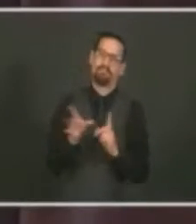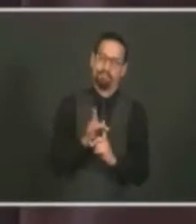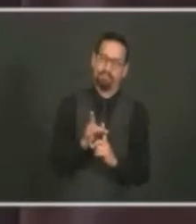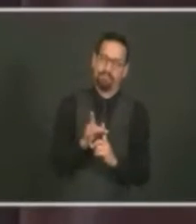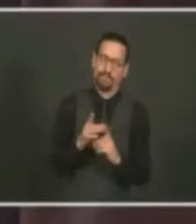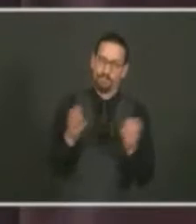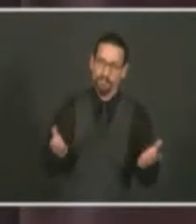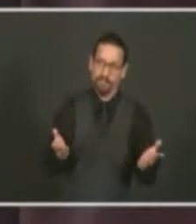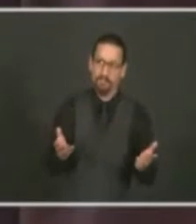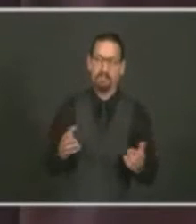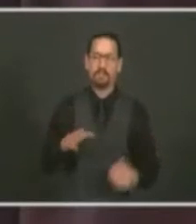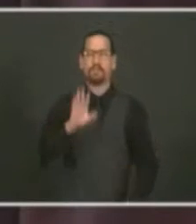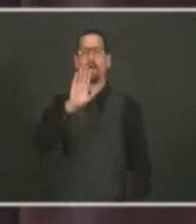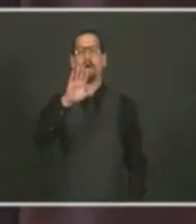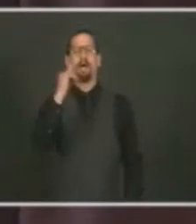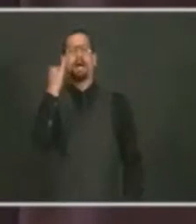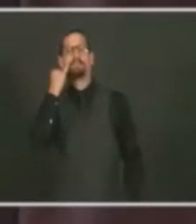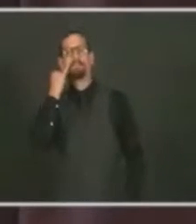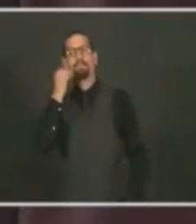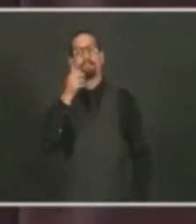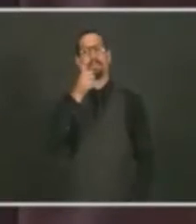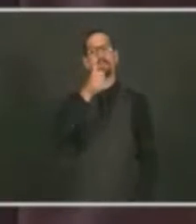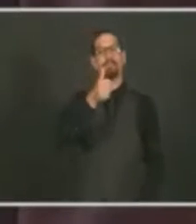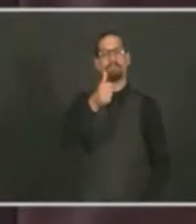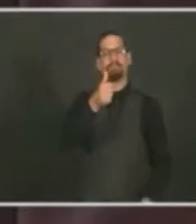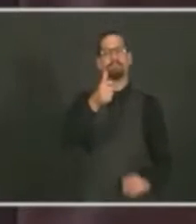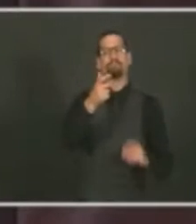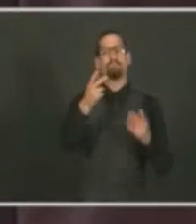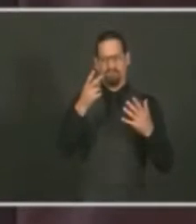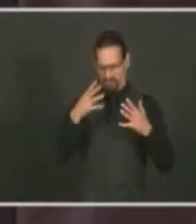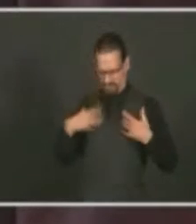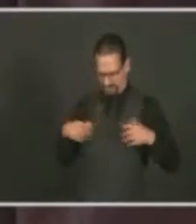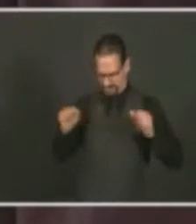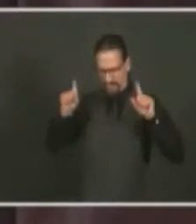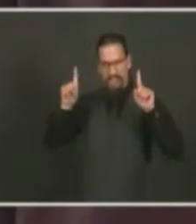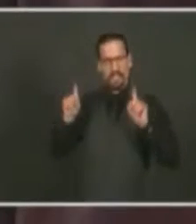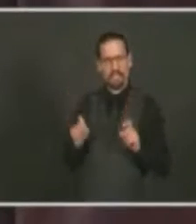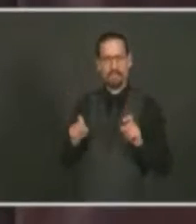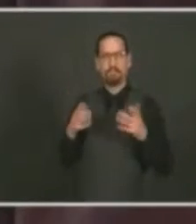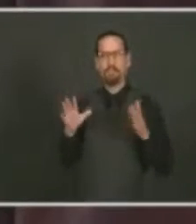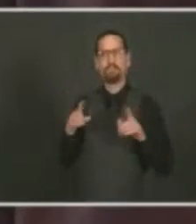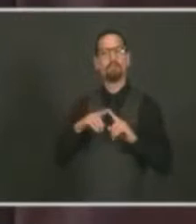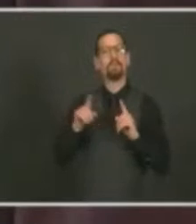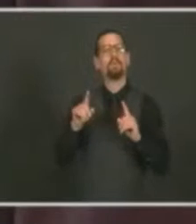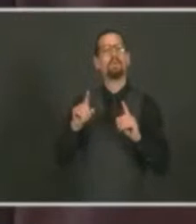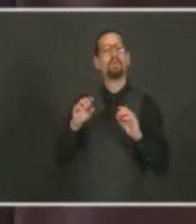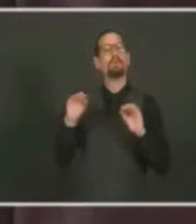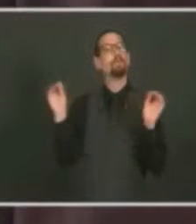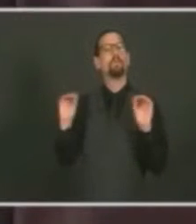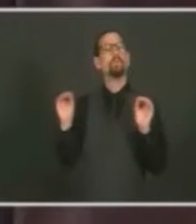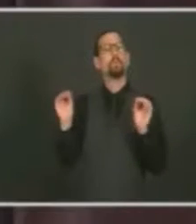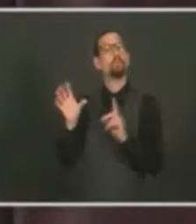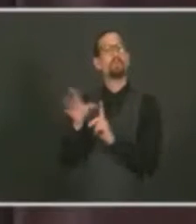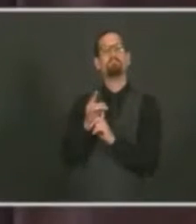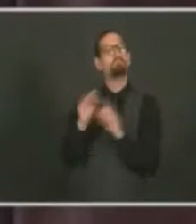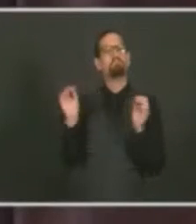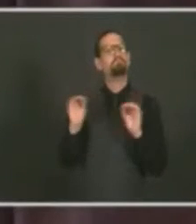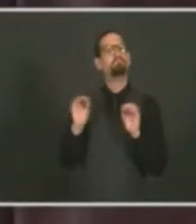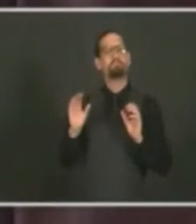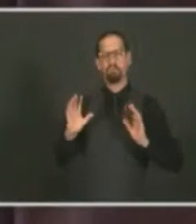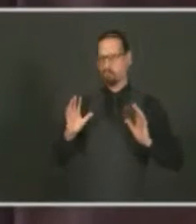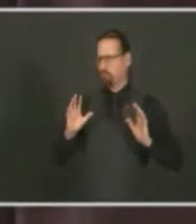But if you've been tested and it's negative, you're not going to get a phone call. You're going to